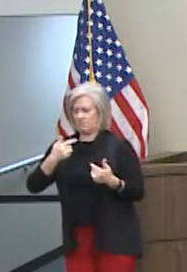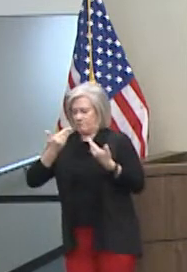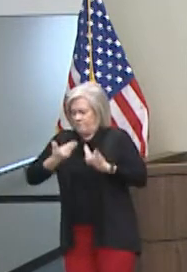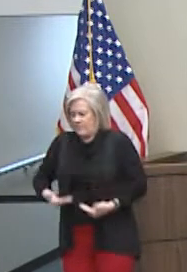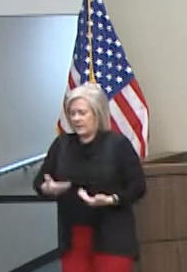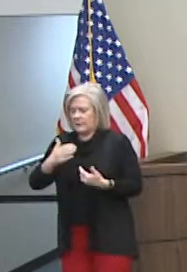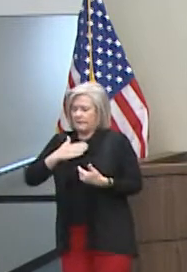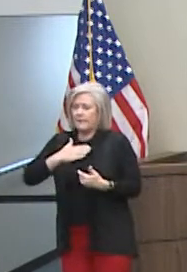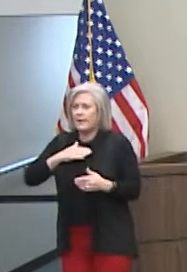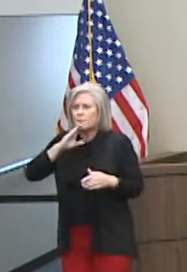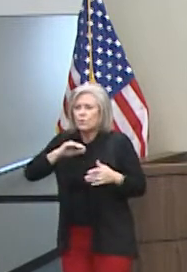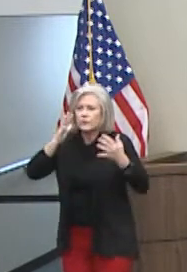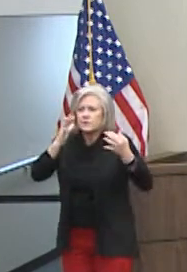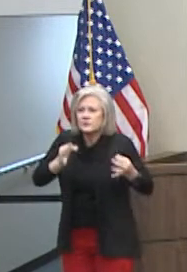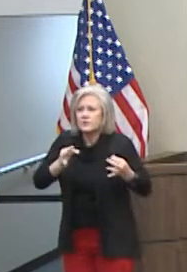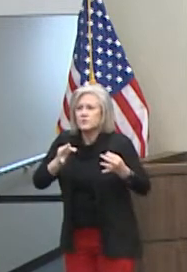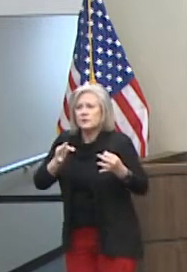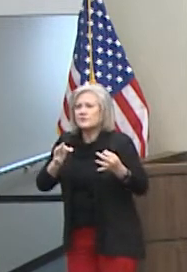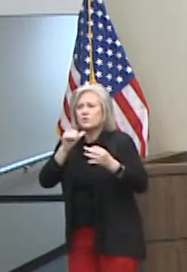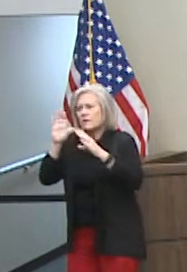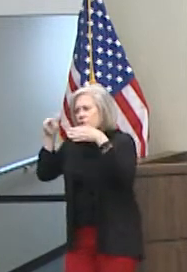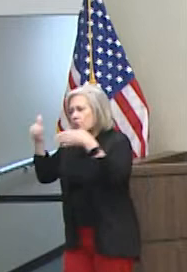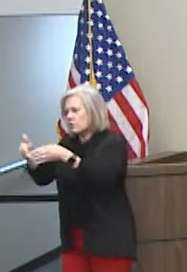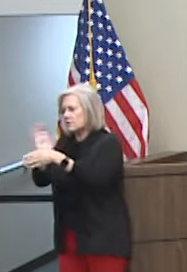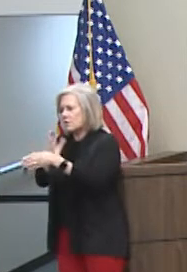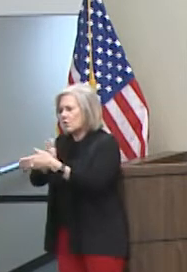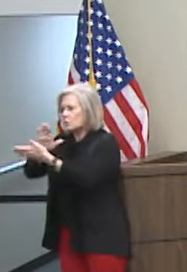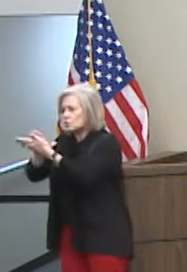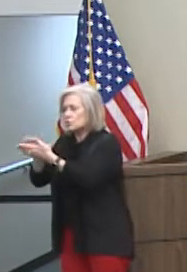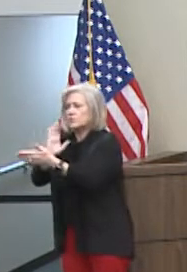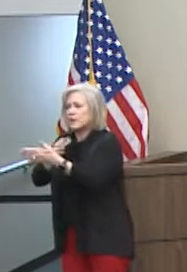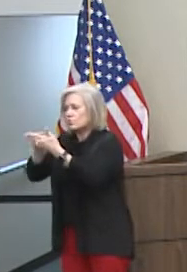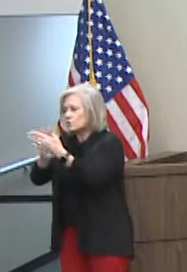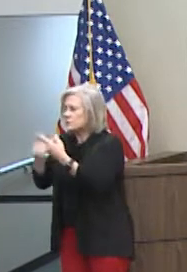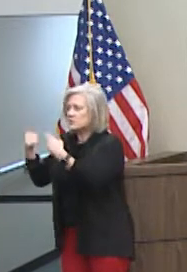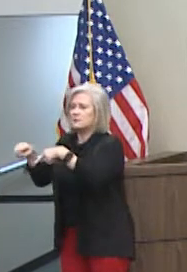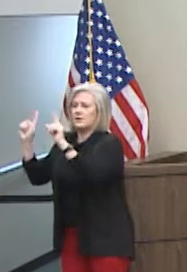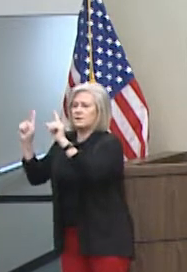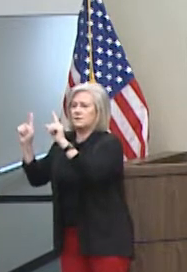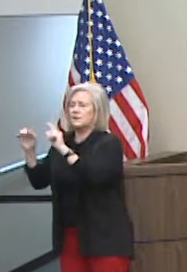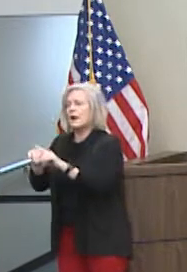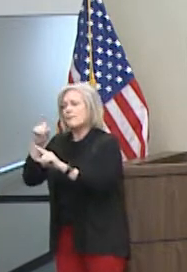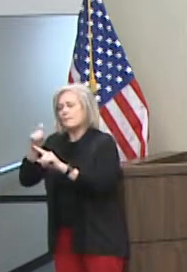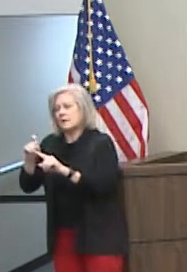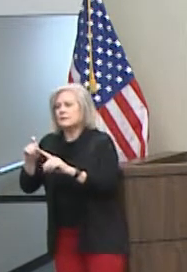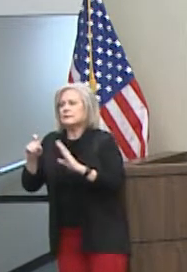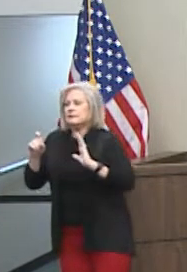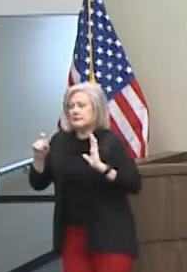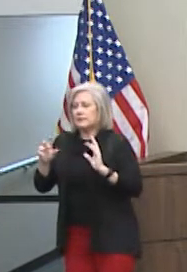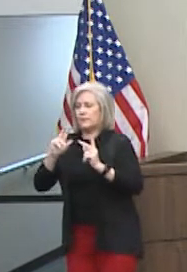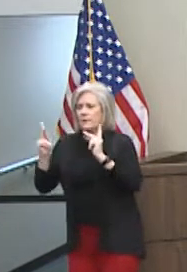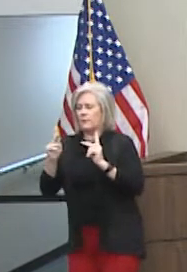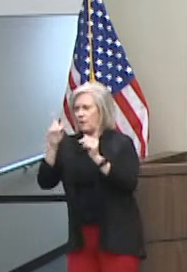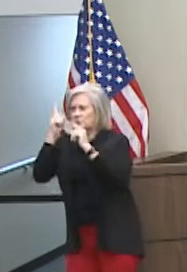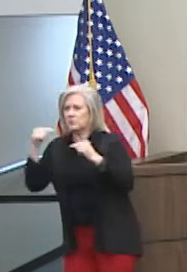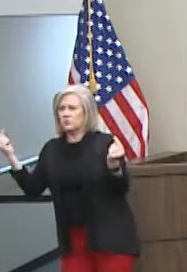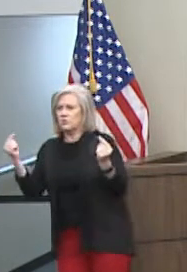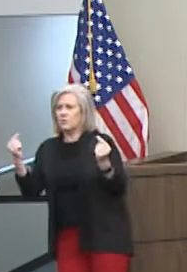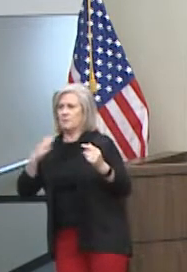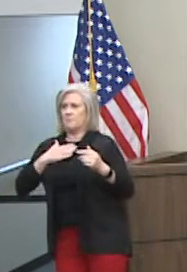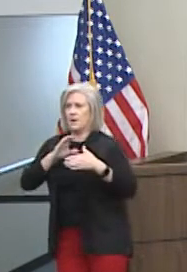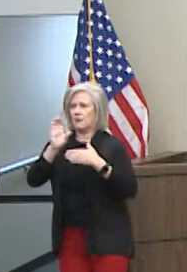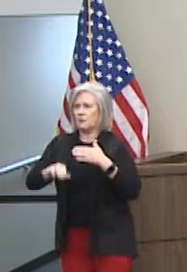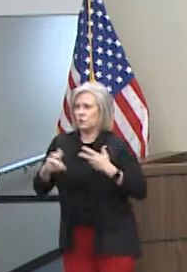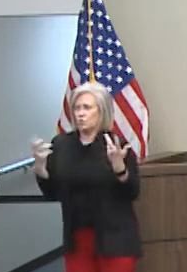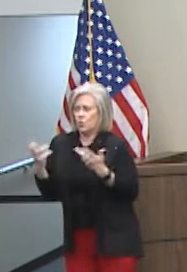our schools, our students, and their success. I have to acknowledge that people disagree about what consequences I should